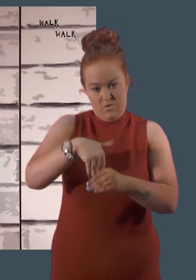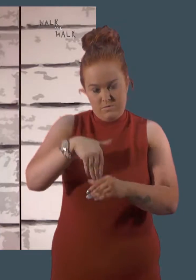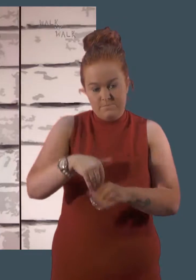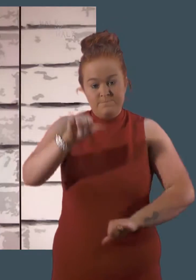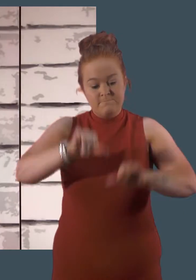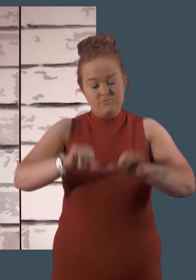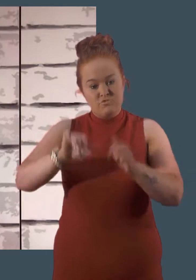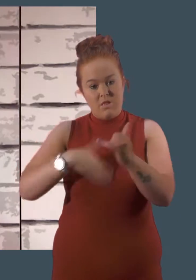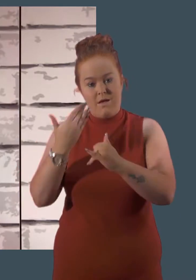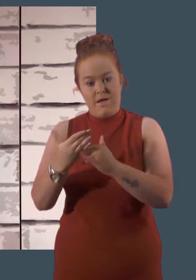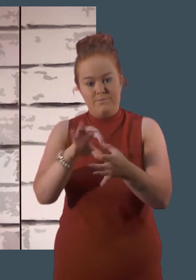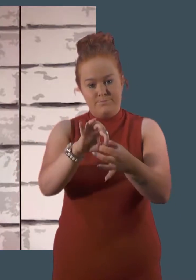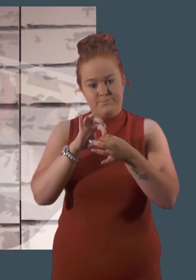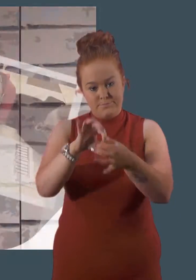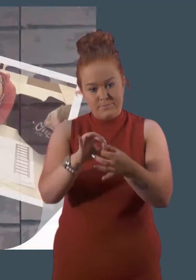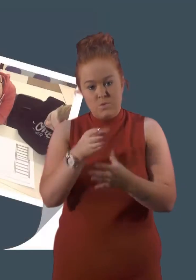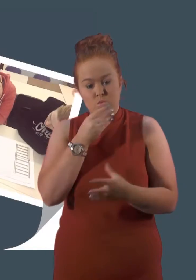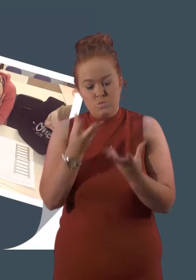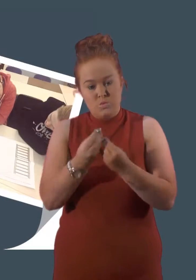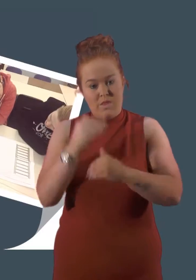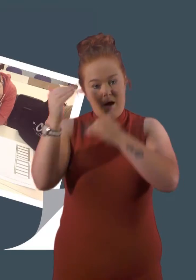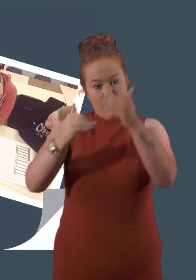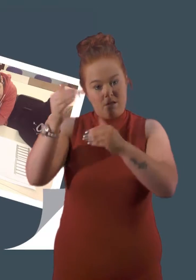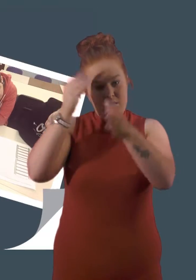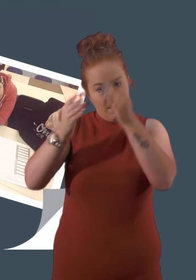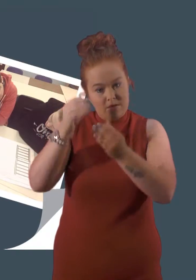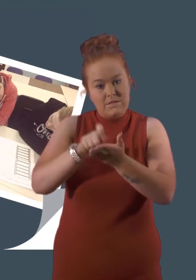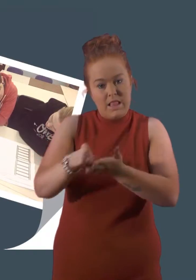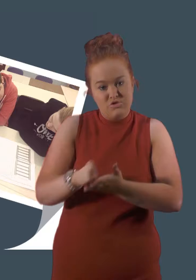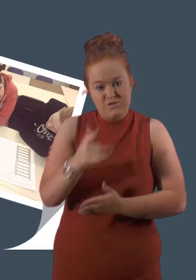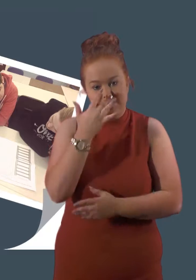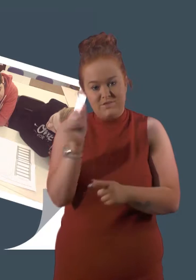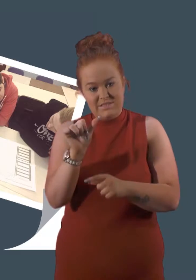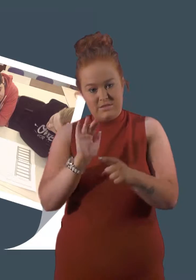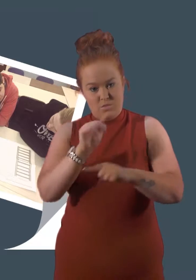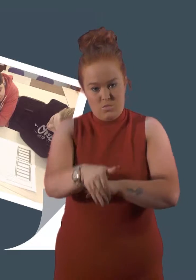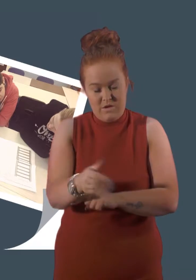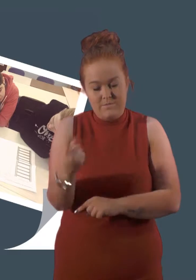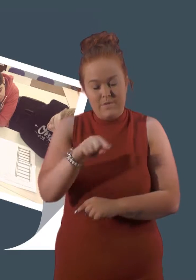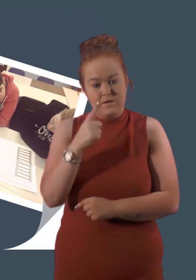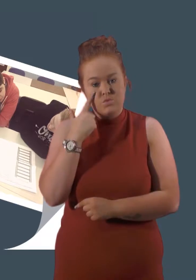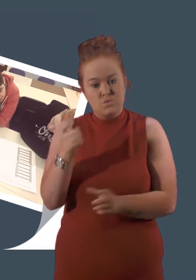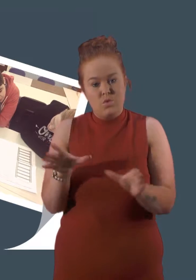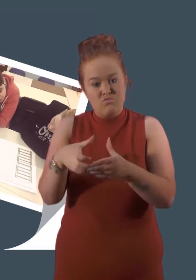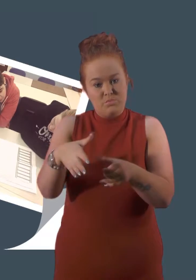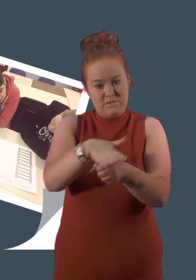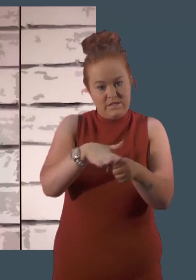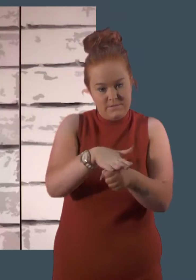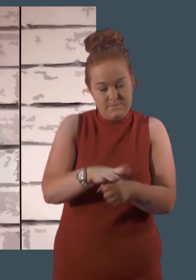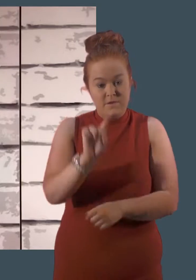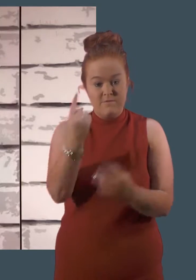by Scottish Book Trust. Adult literacy learners and tutors from across Scotland were involved in every stage of the development of Walk the